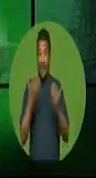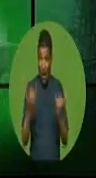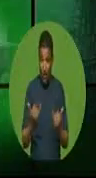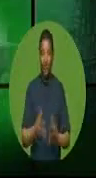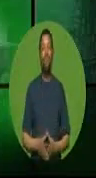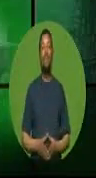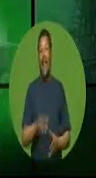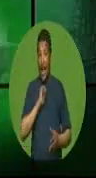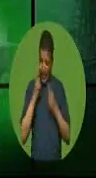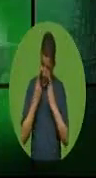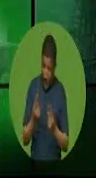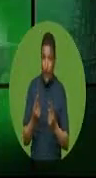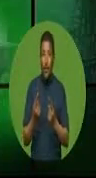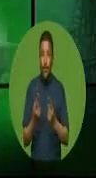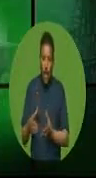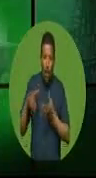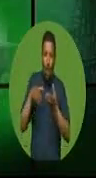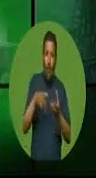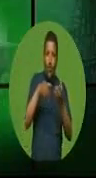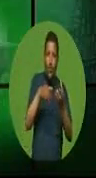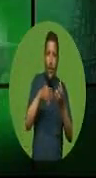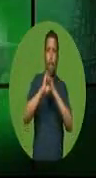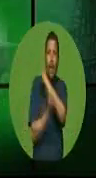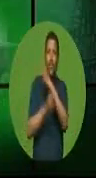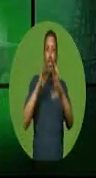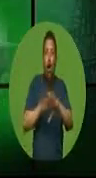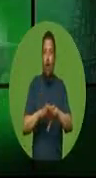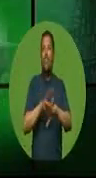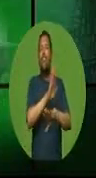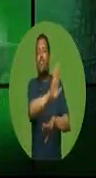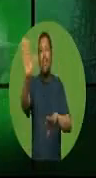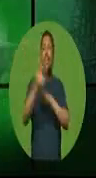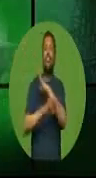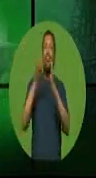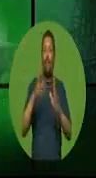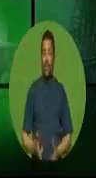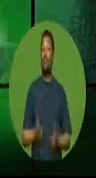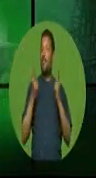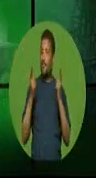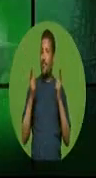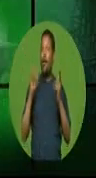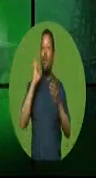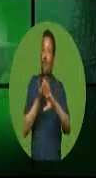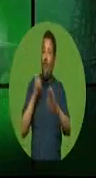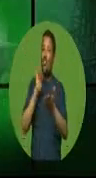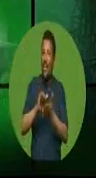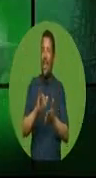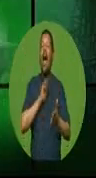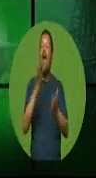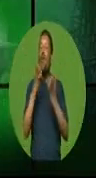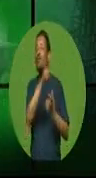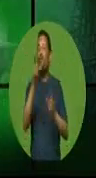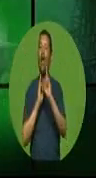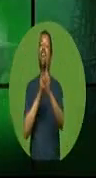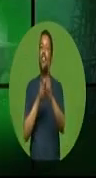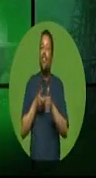Now, let's see the inflows based on their region of residence. But before that, I want you to